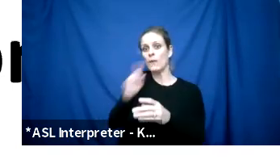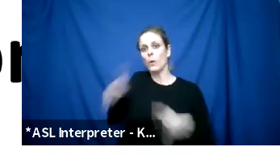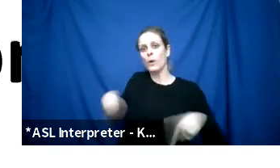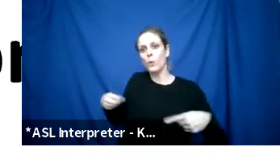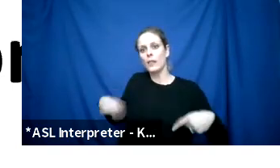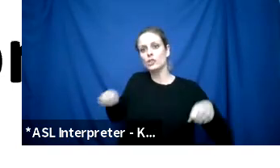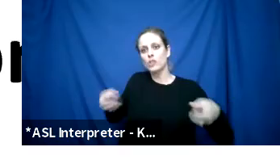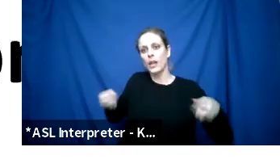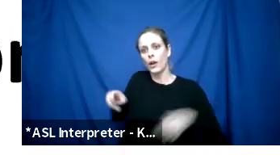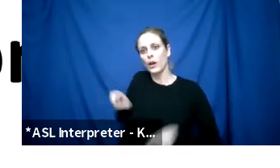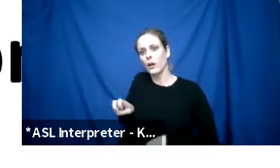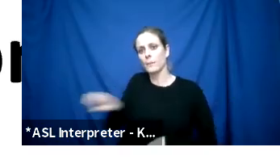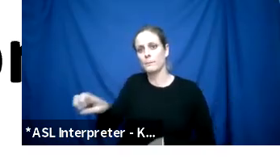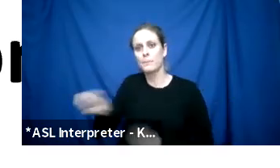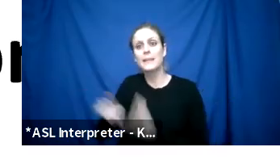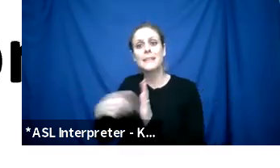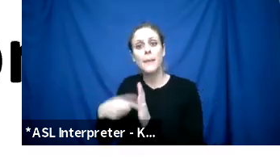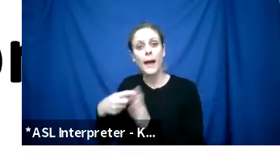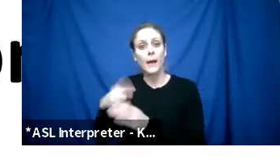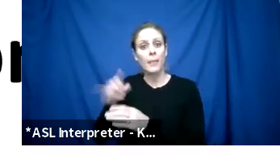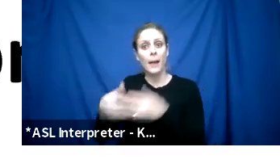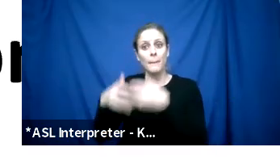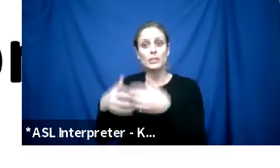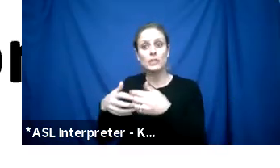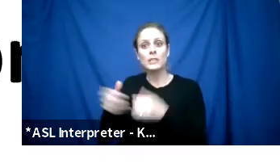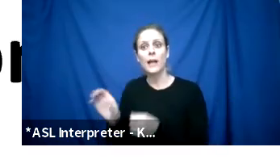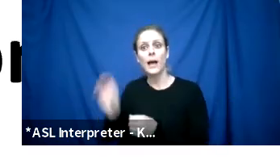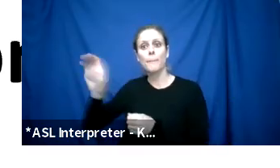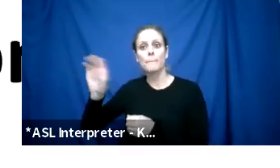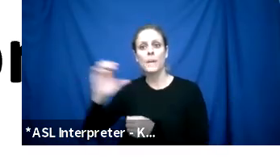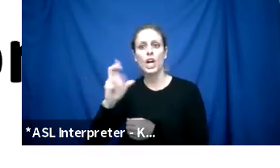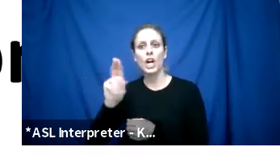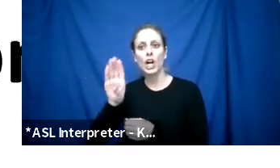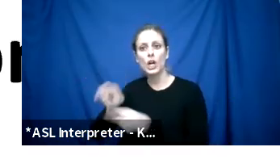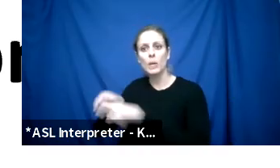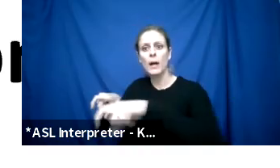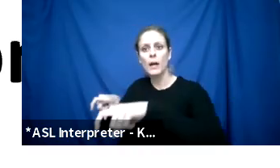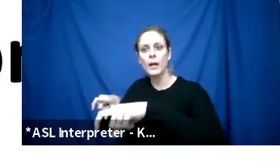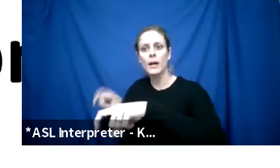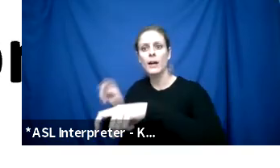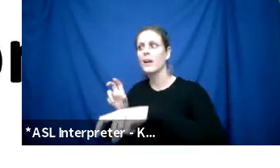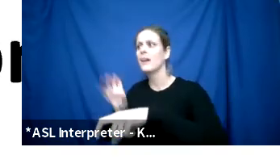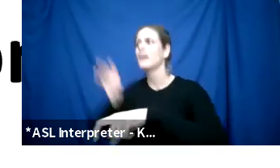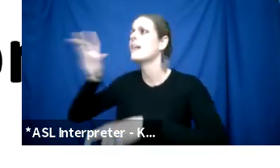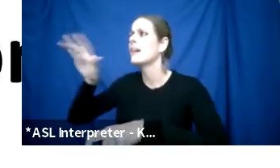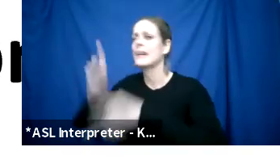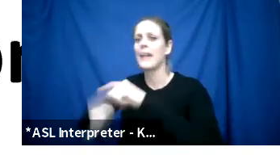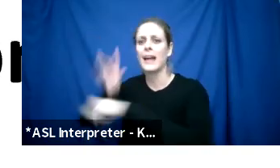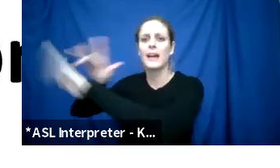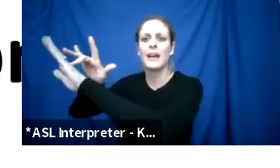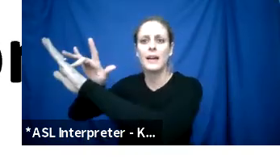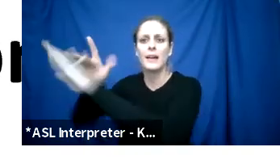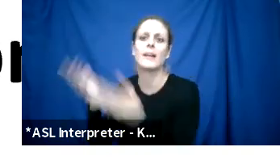Oftentimes I find they're up on a curb. They're in a location that may not be wheelchair accessible. So make sure that they are on an accessible